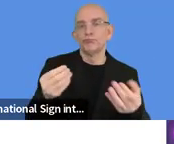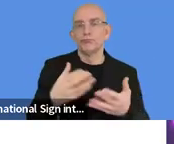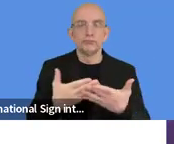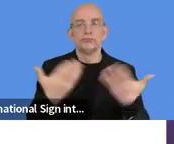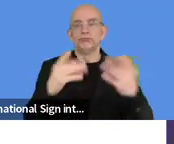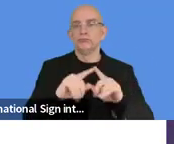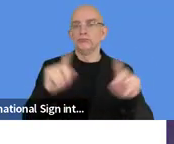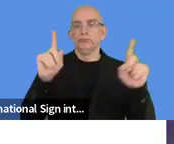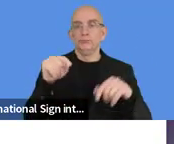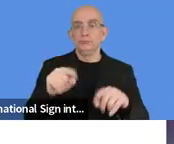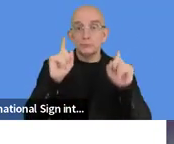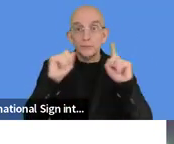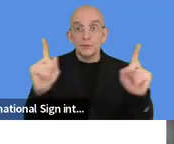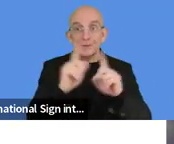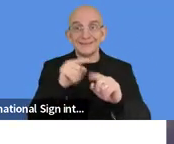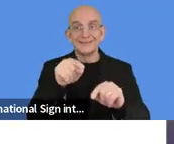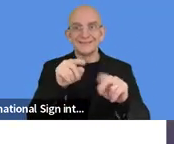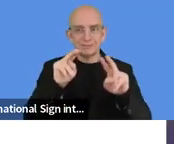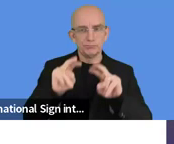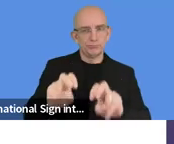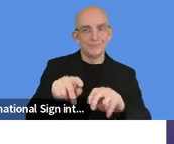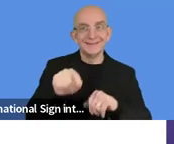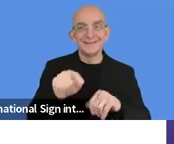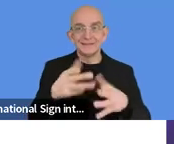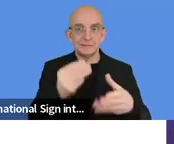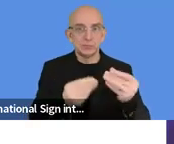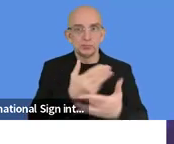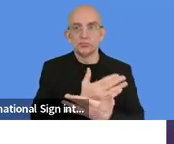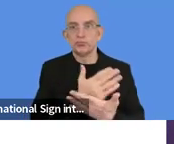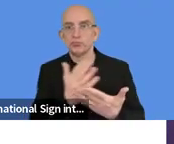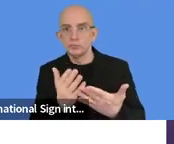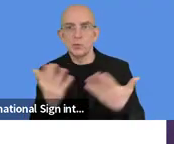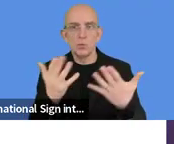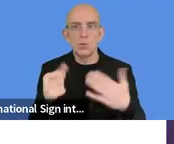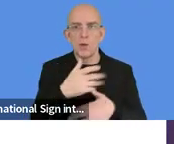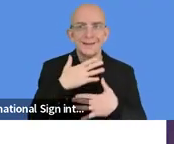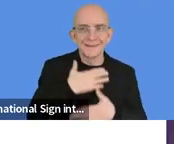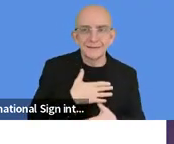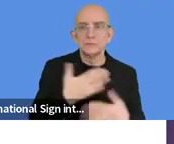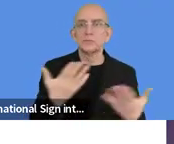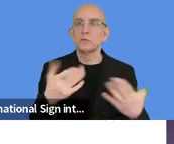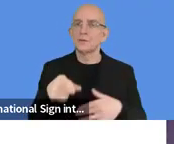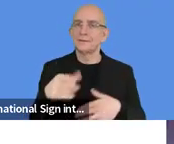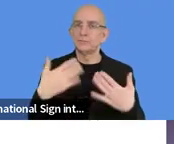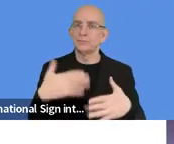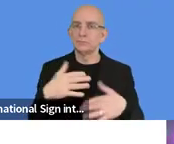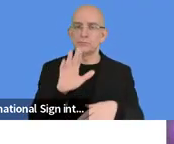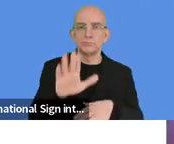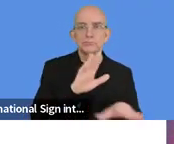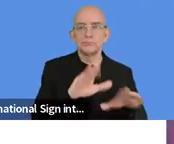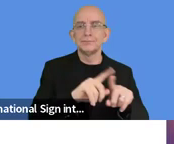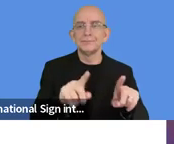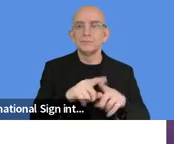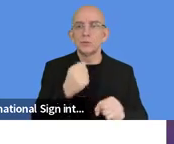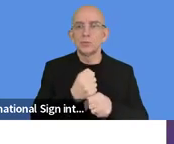these needs. So really think critically about how you've approached your work and see if there are other offshoots that you can take